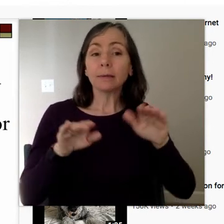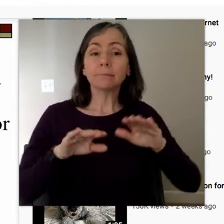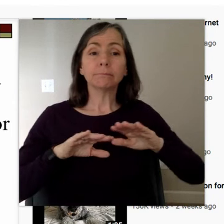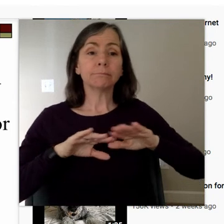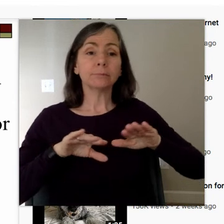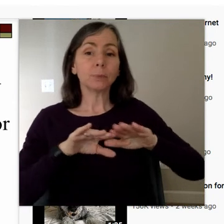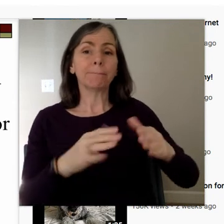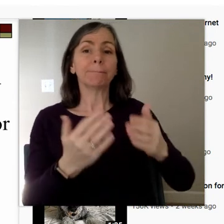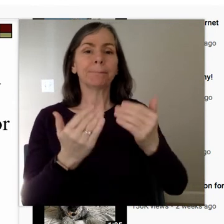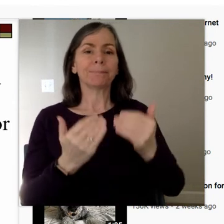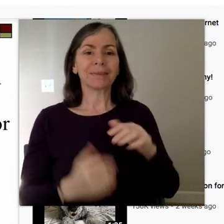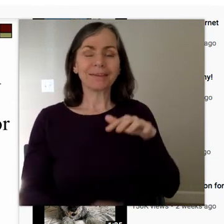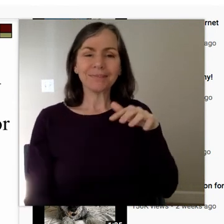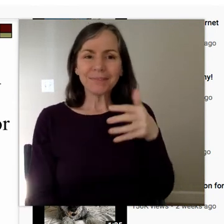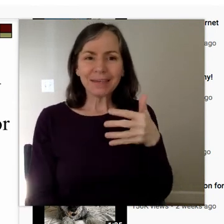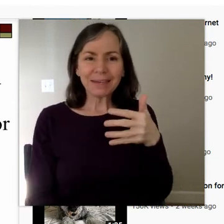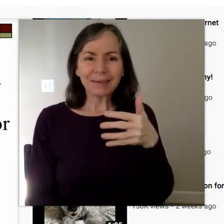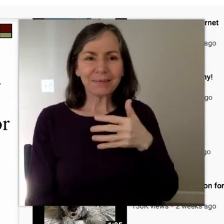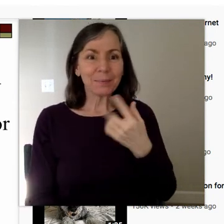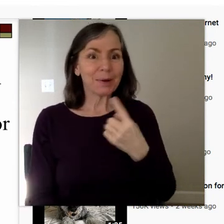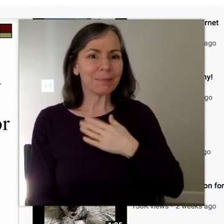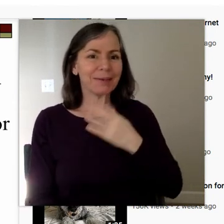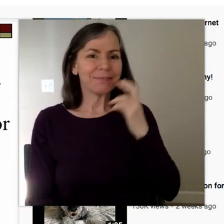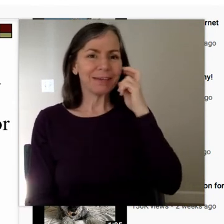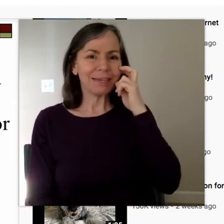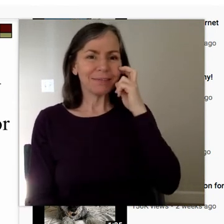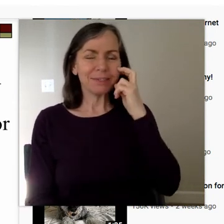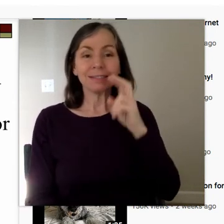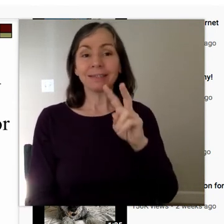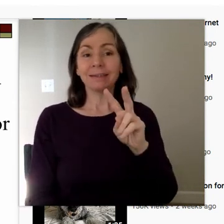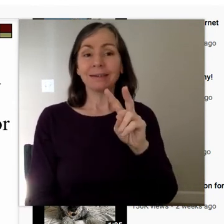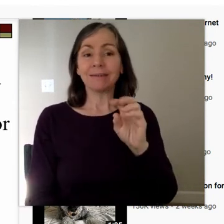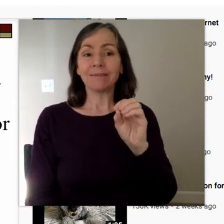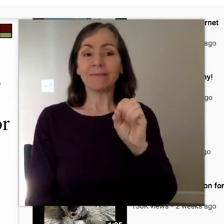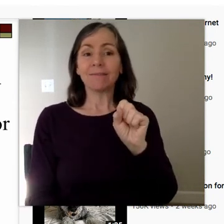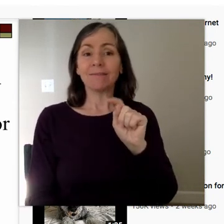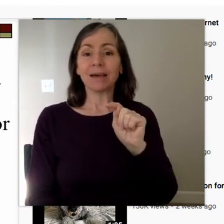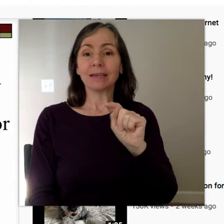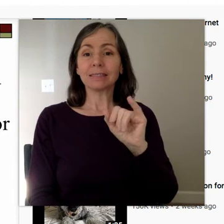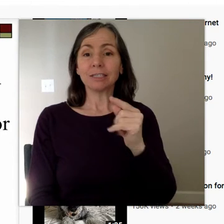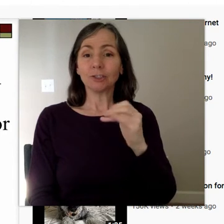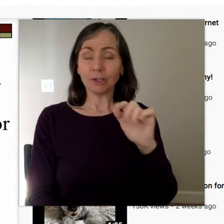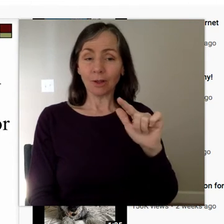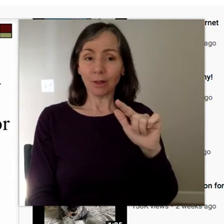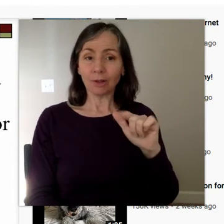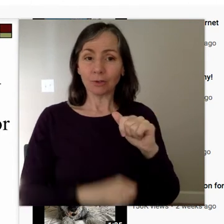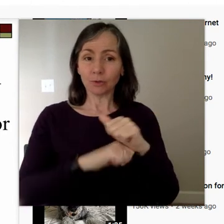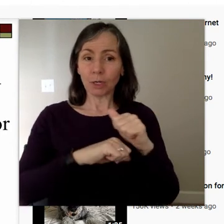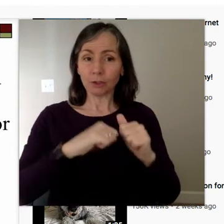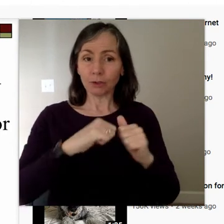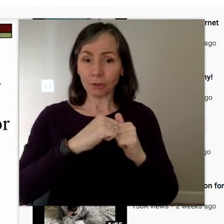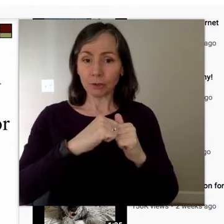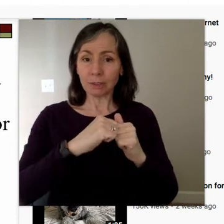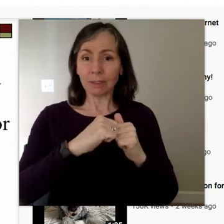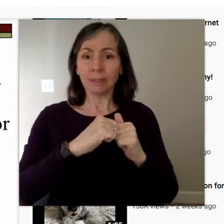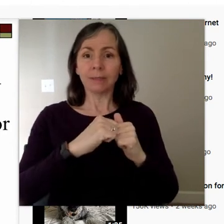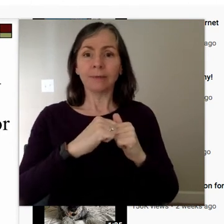Number 5, one of my favorites, vestigial structures. So the description is here. They're evidence of your